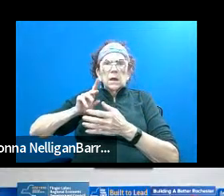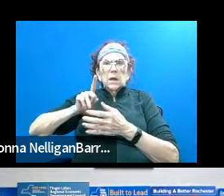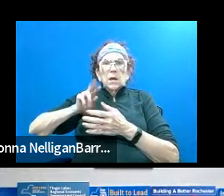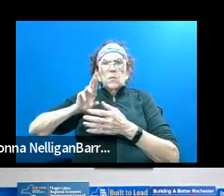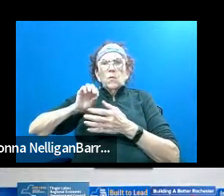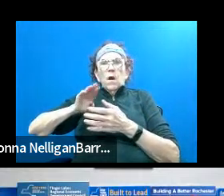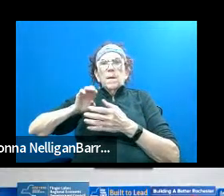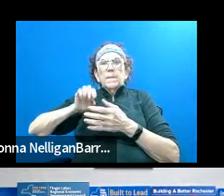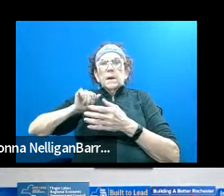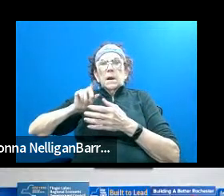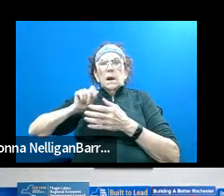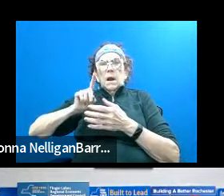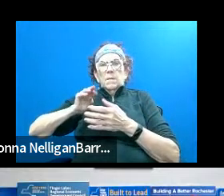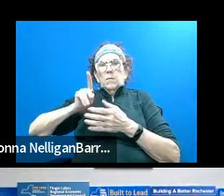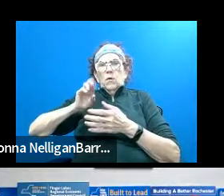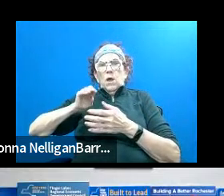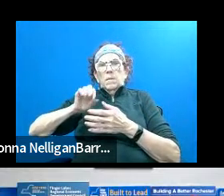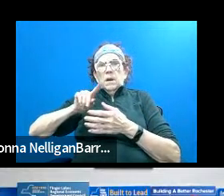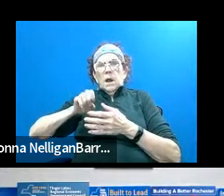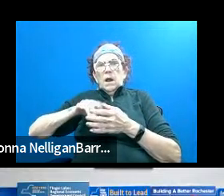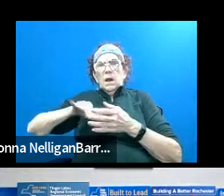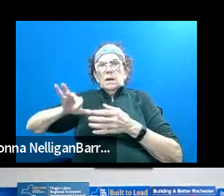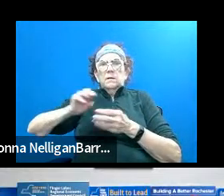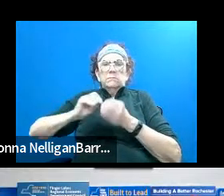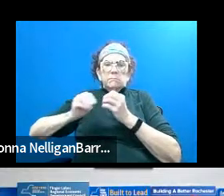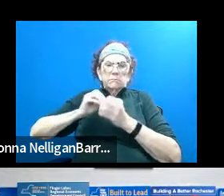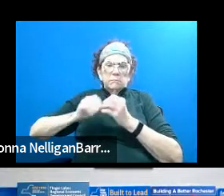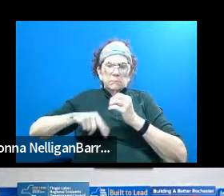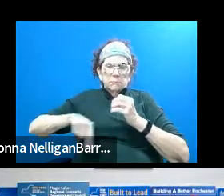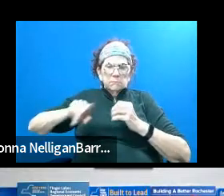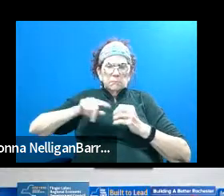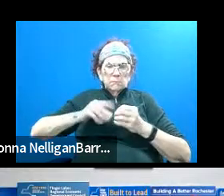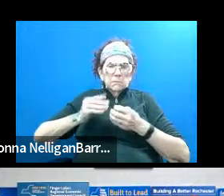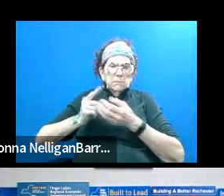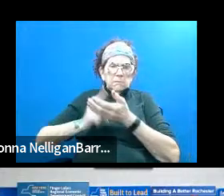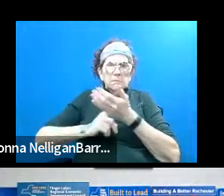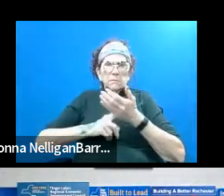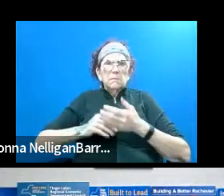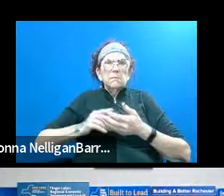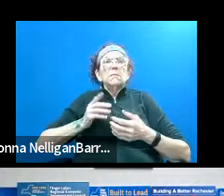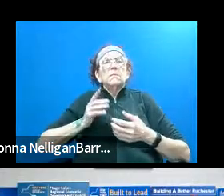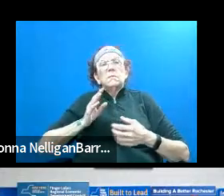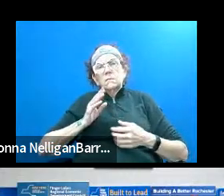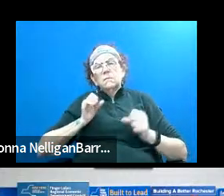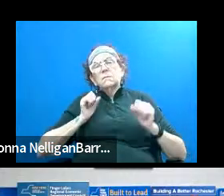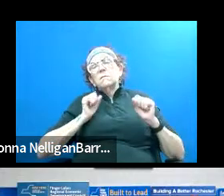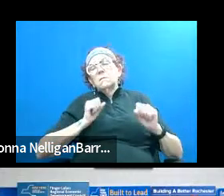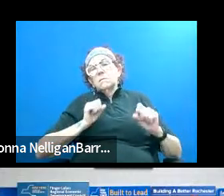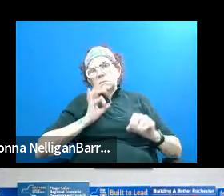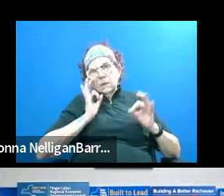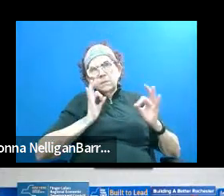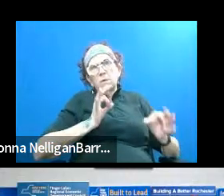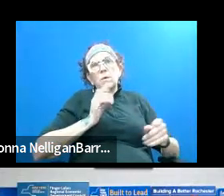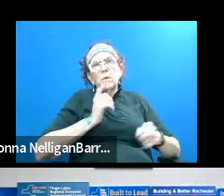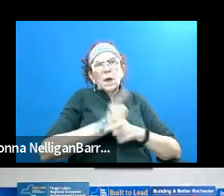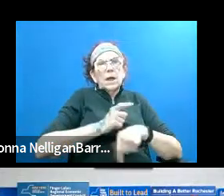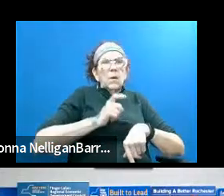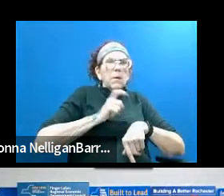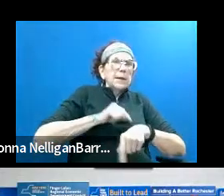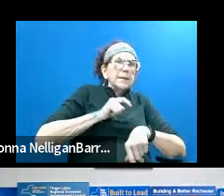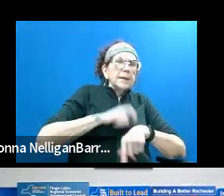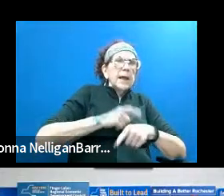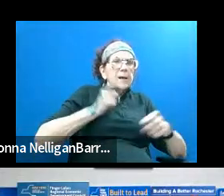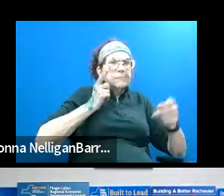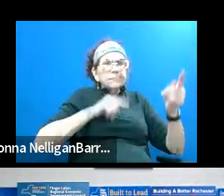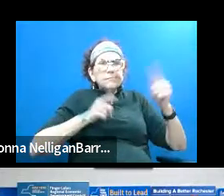Yeah. Let's discuss how we can, what the right timing is for that, and make that happen in the new year. Thanks,